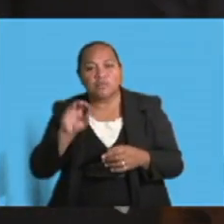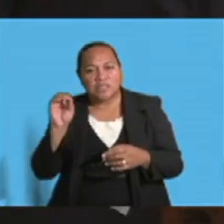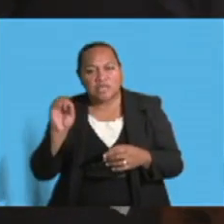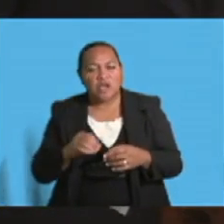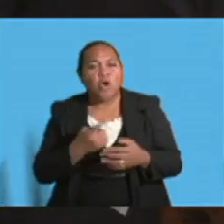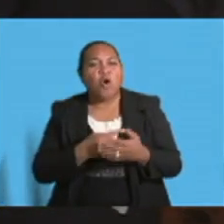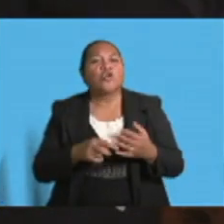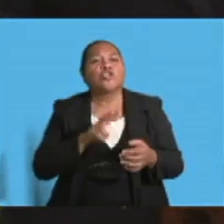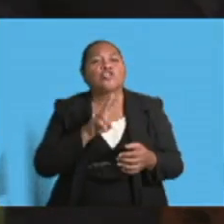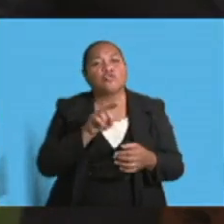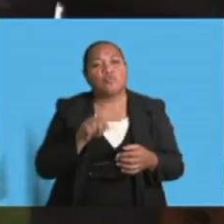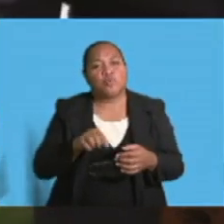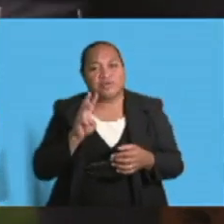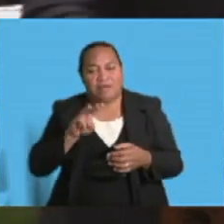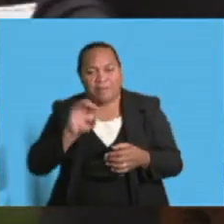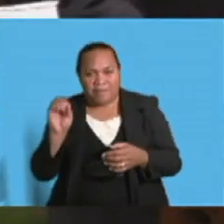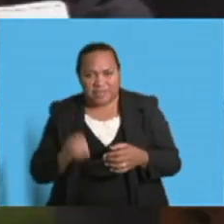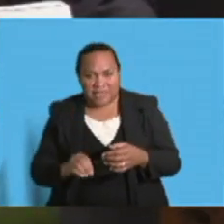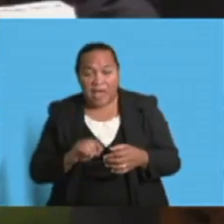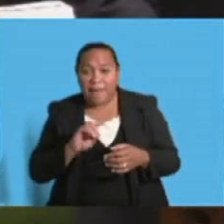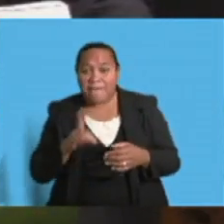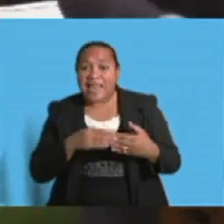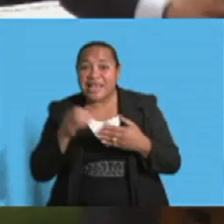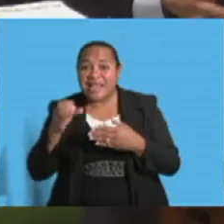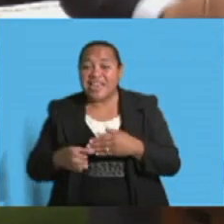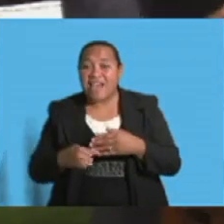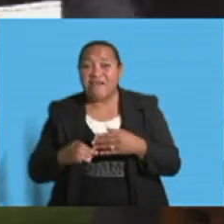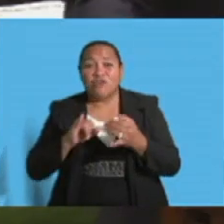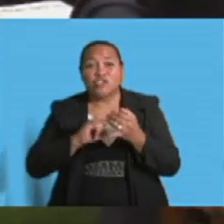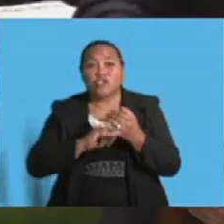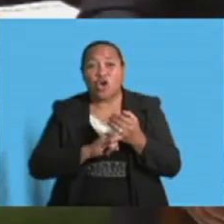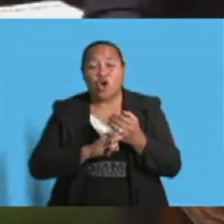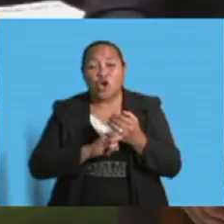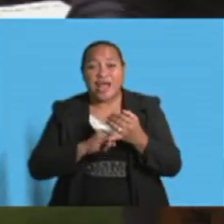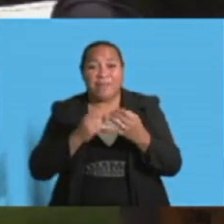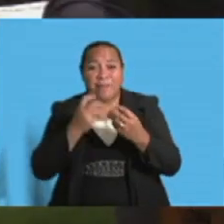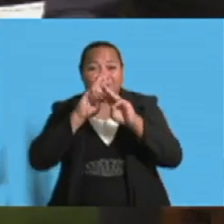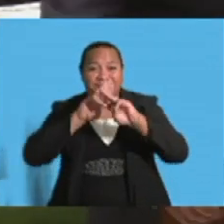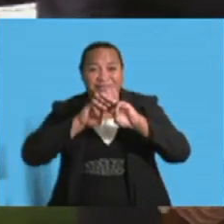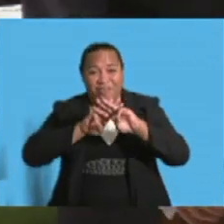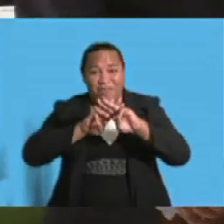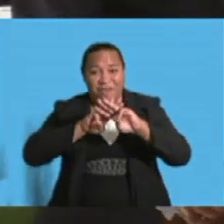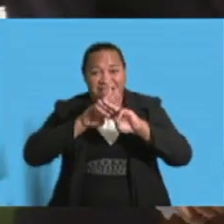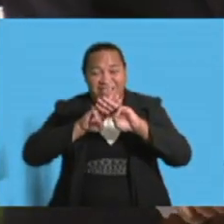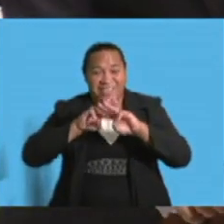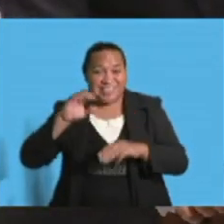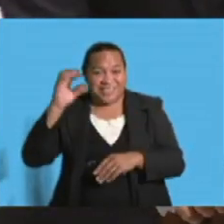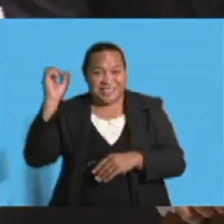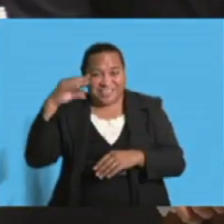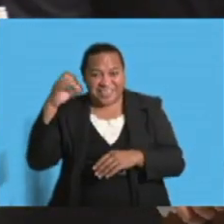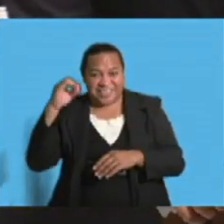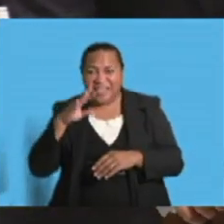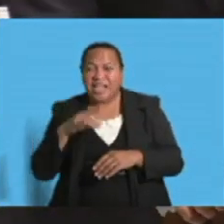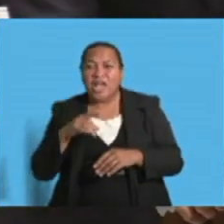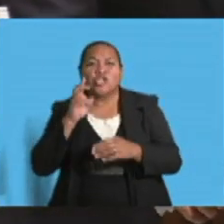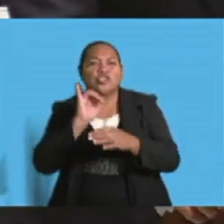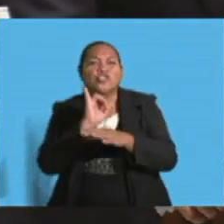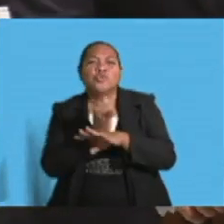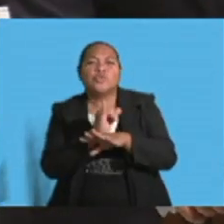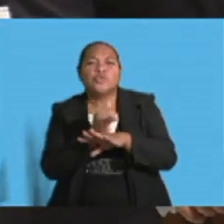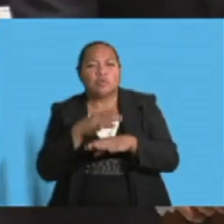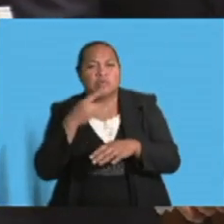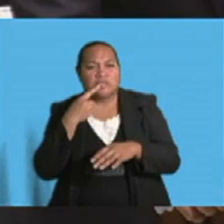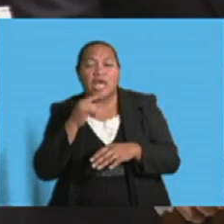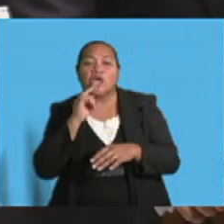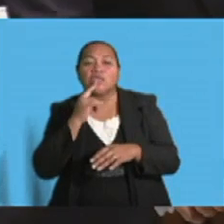2.3%. However, the leader of SODELPA quickly issued a press statement yesterday evening again on YouTube that continued to mislead the public by saying that growth